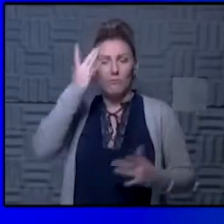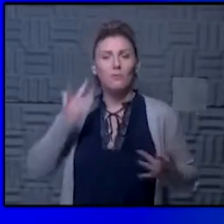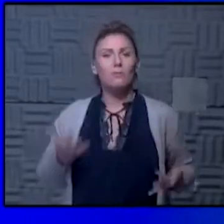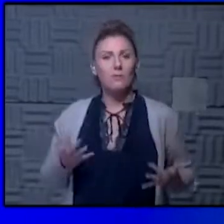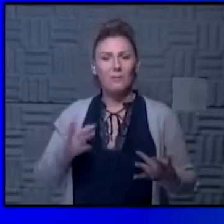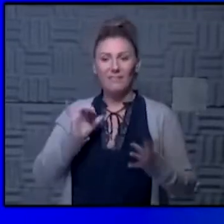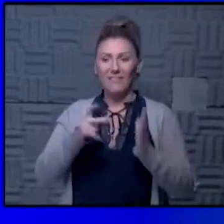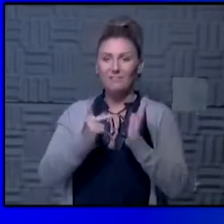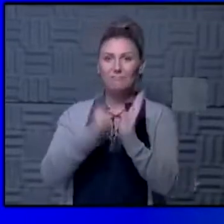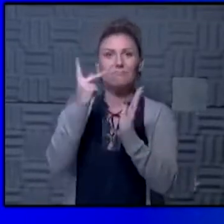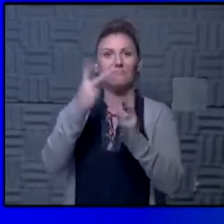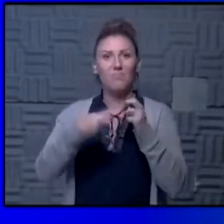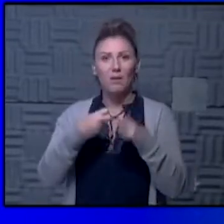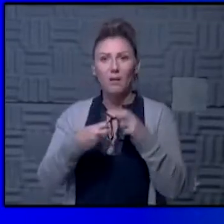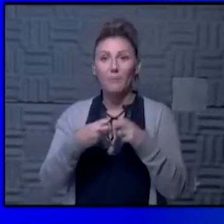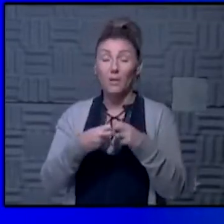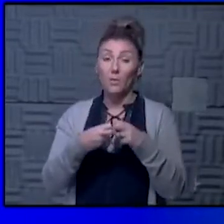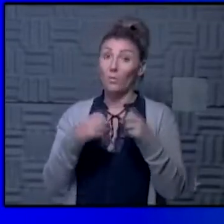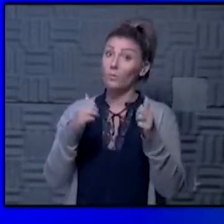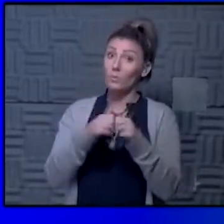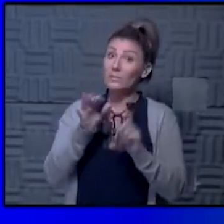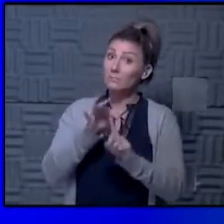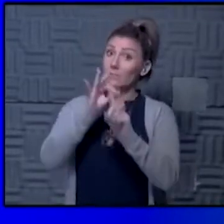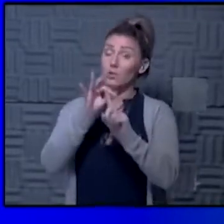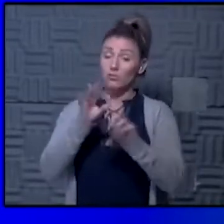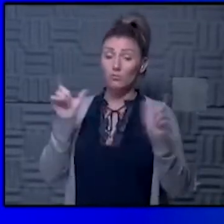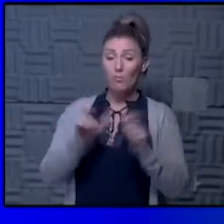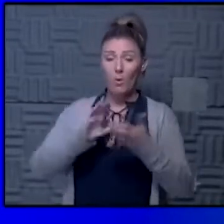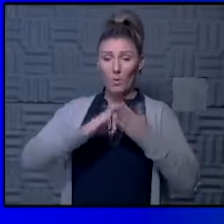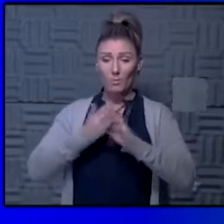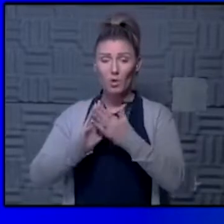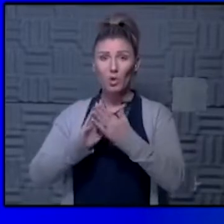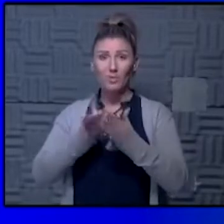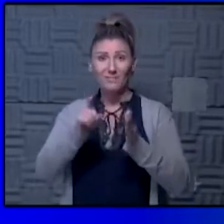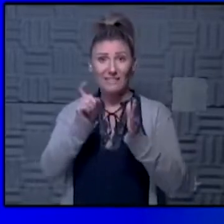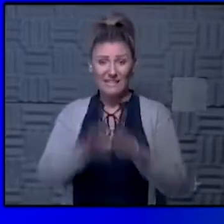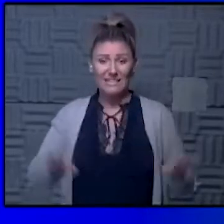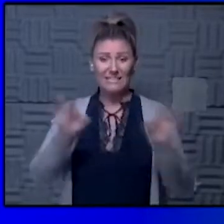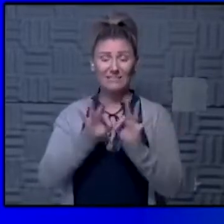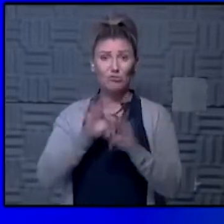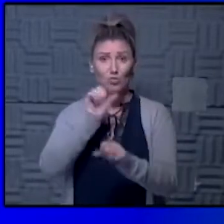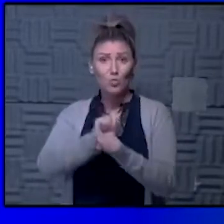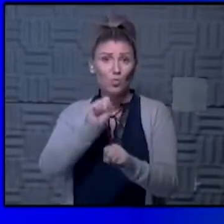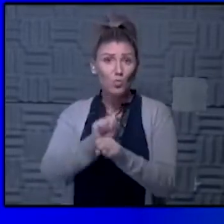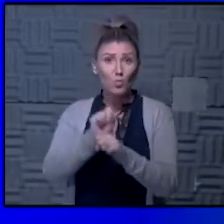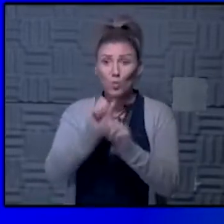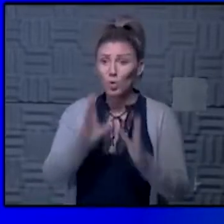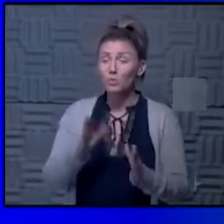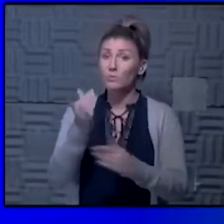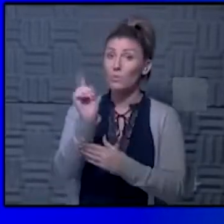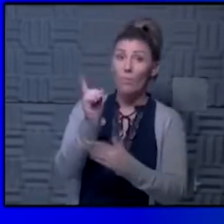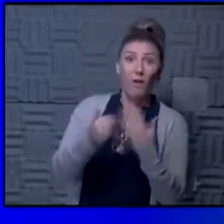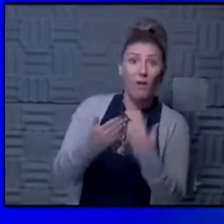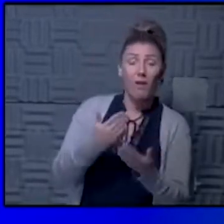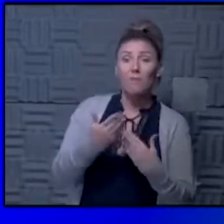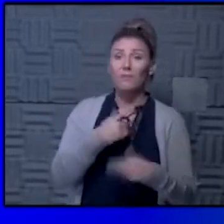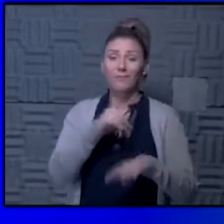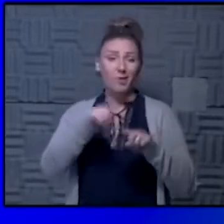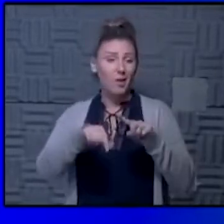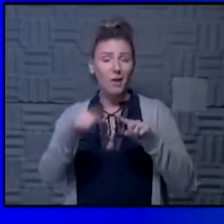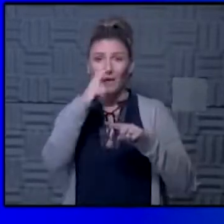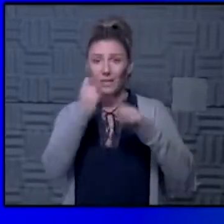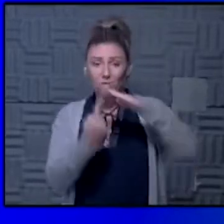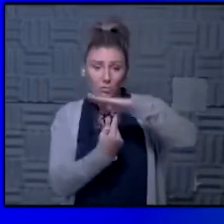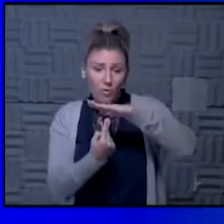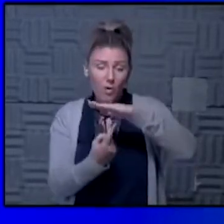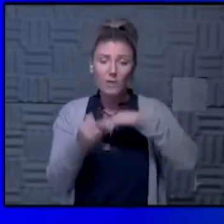that is a double pronged, especially in the small community. When do you need these essential workers wherever that may be, but they can't because they're either quarantined because